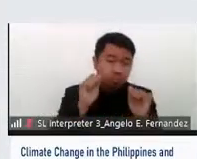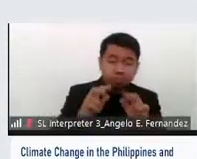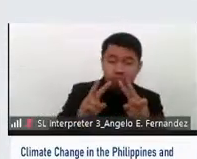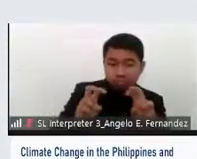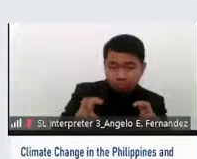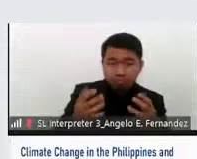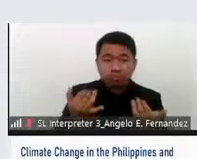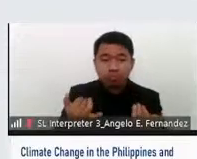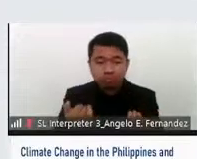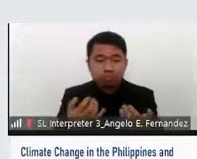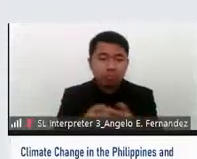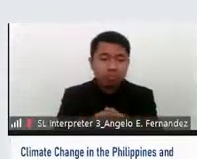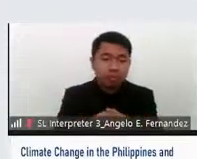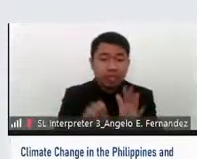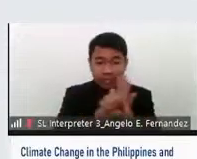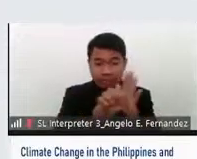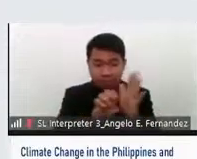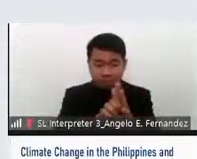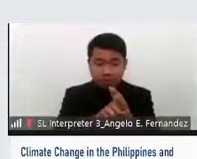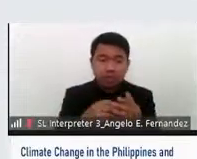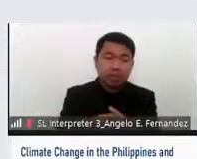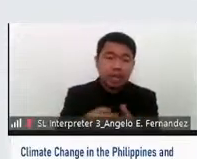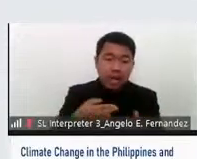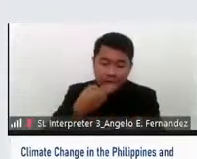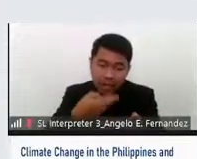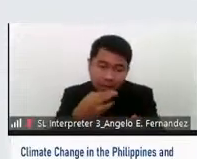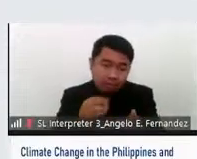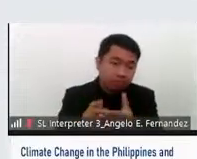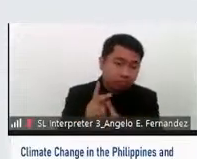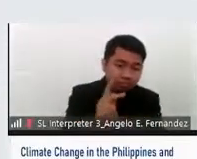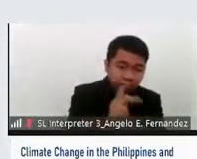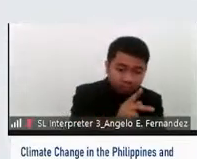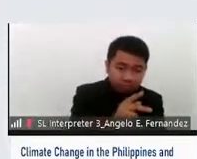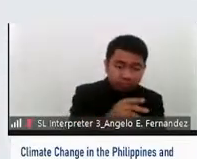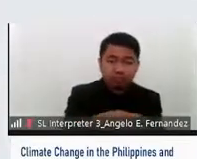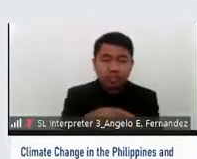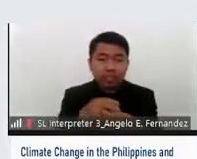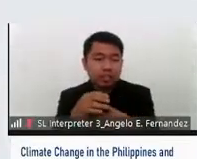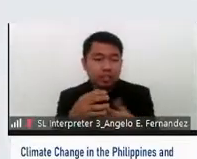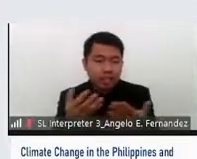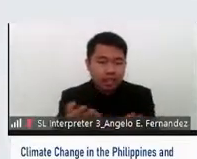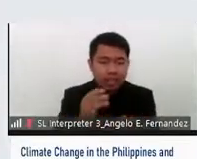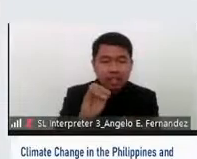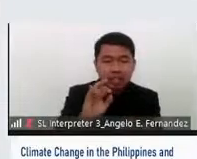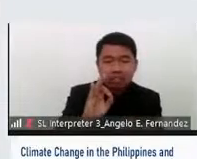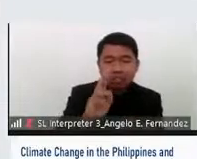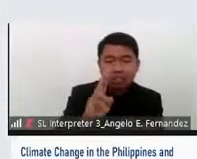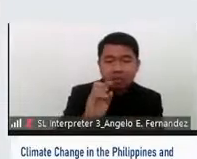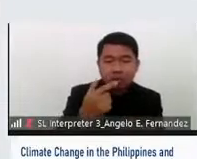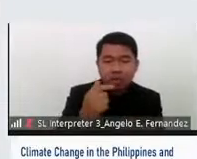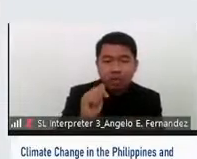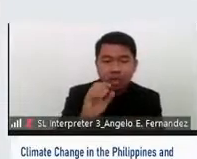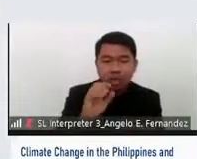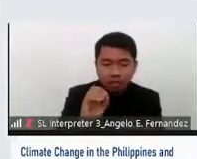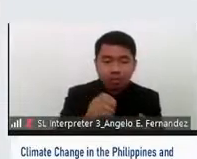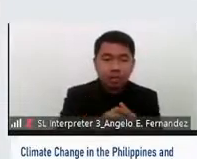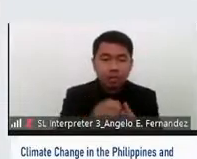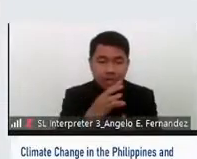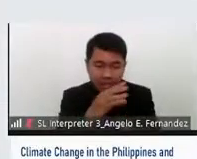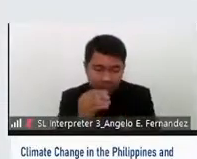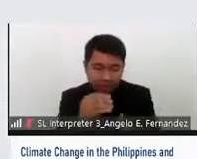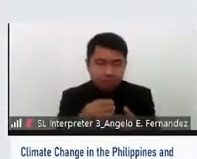in the rice farming of the Ifugao Cordillera or the ancient rice farmers in Andorayan who practiced rice swidden